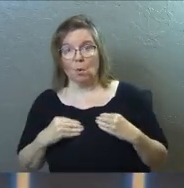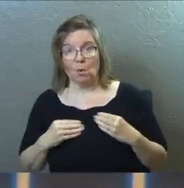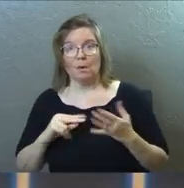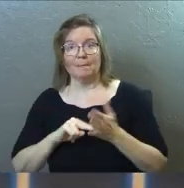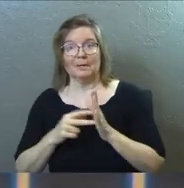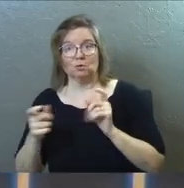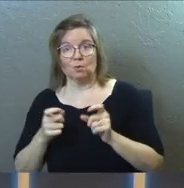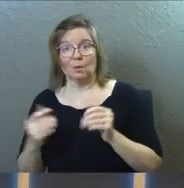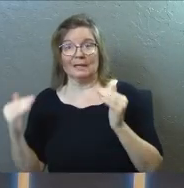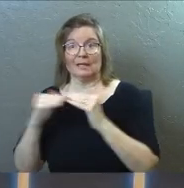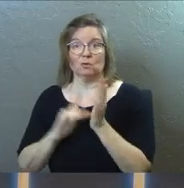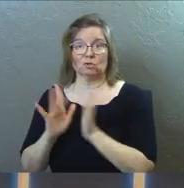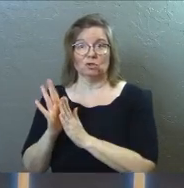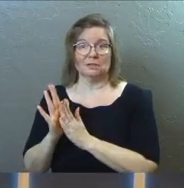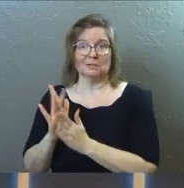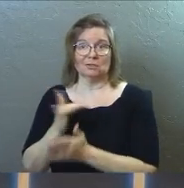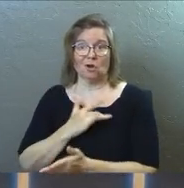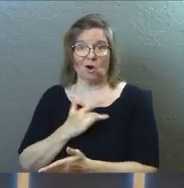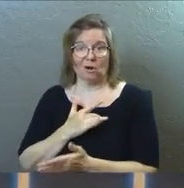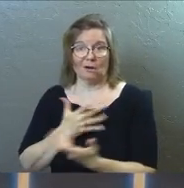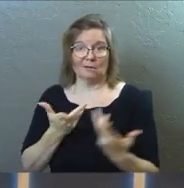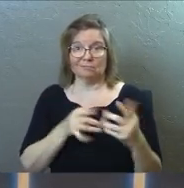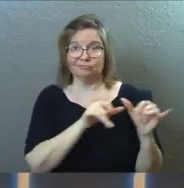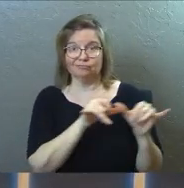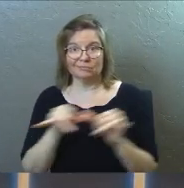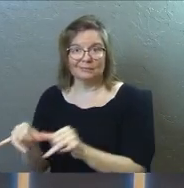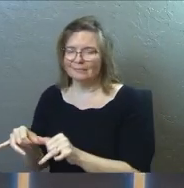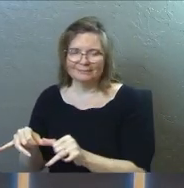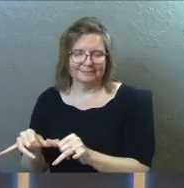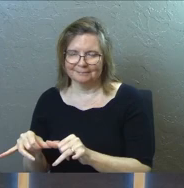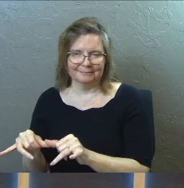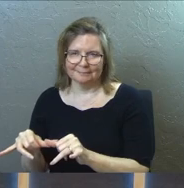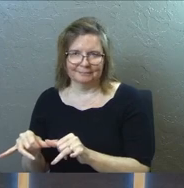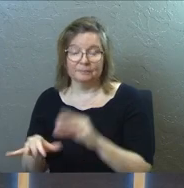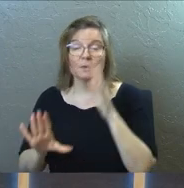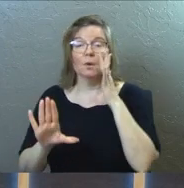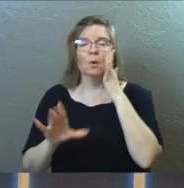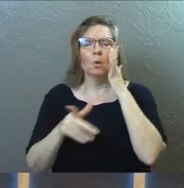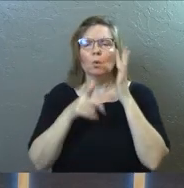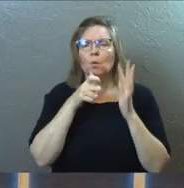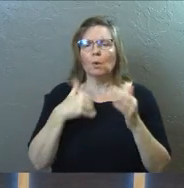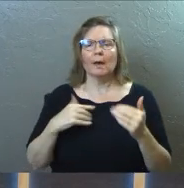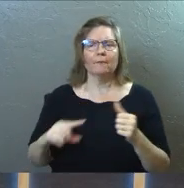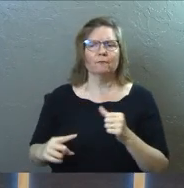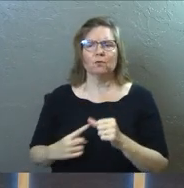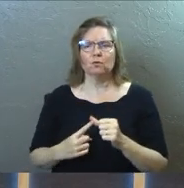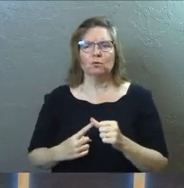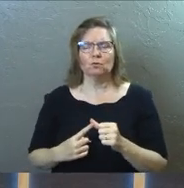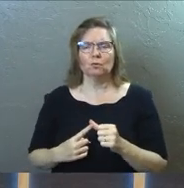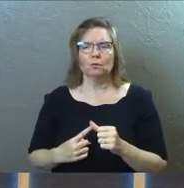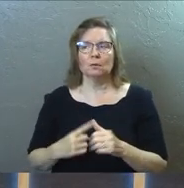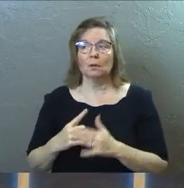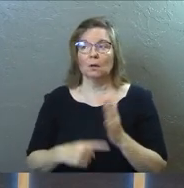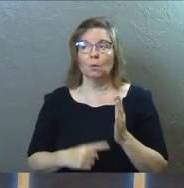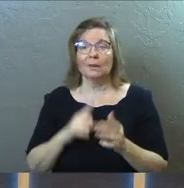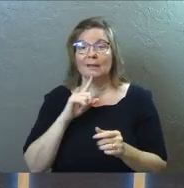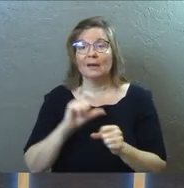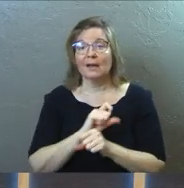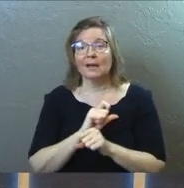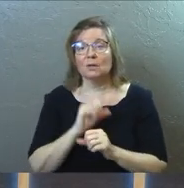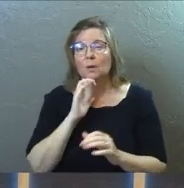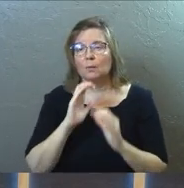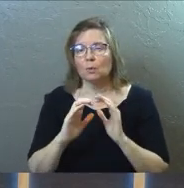world. It doesn't. Right? So who had it first? What does that